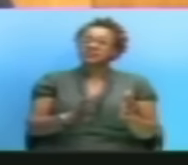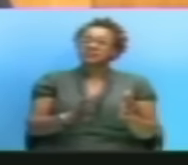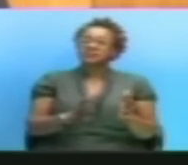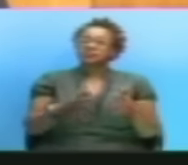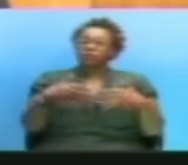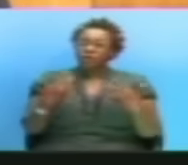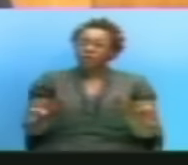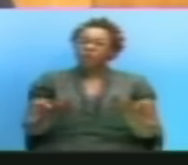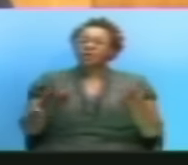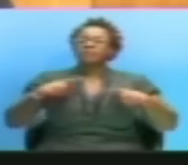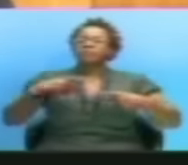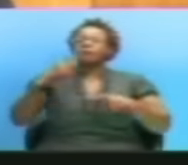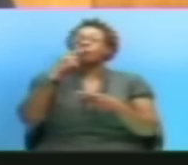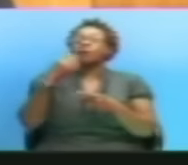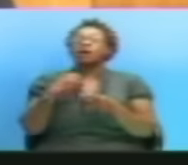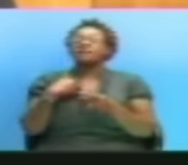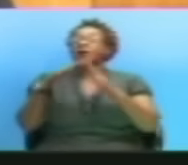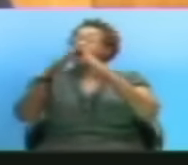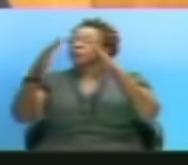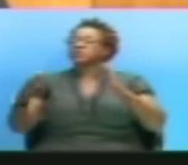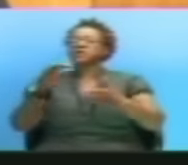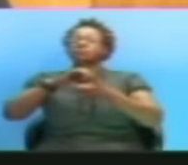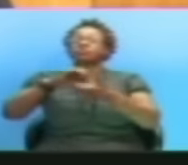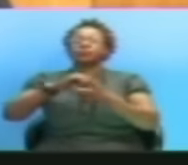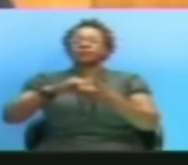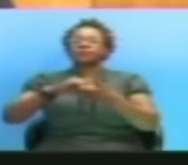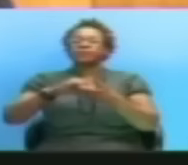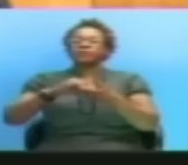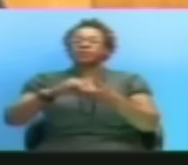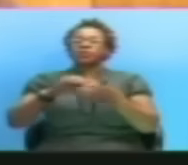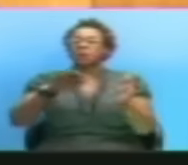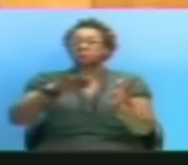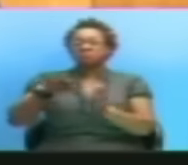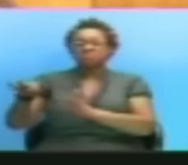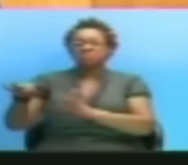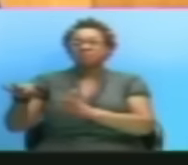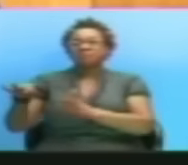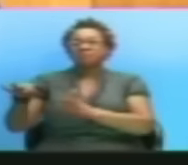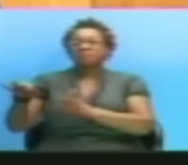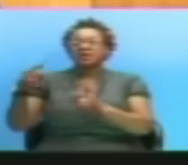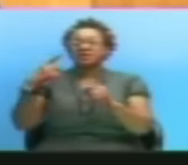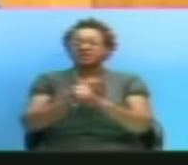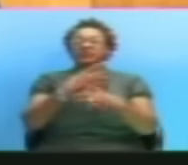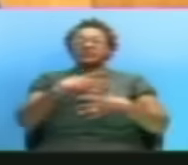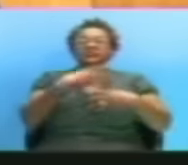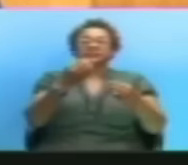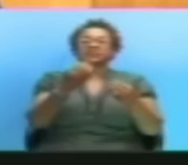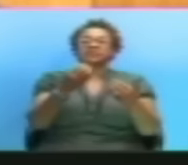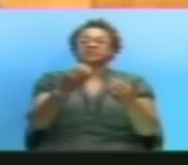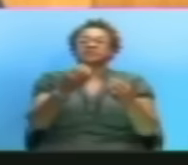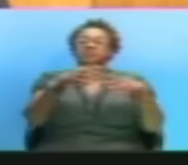the people who own homes in Buru Buru were left aside, and a different interest came into